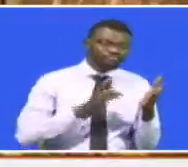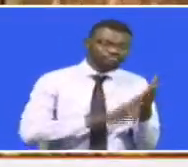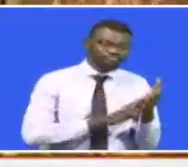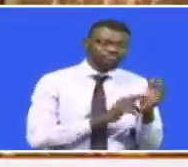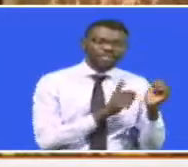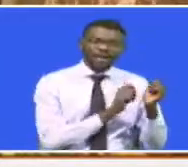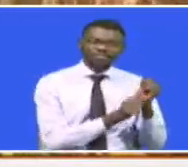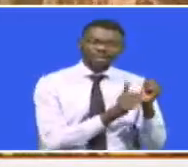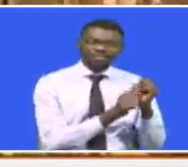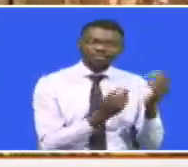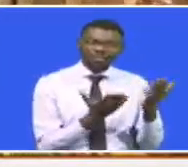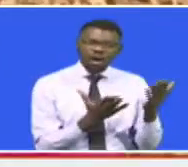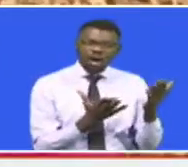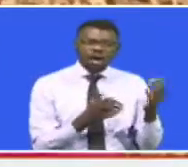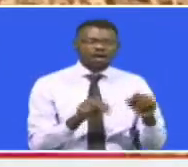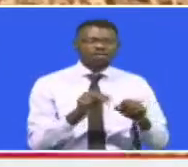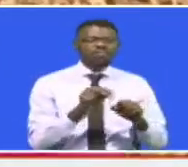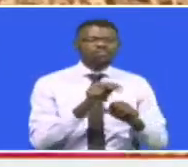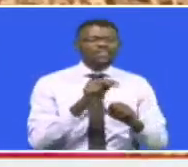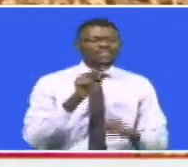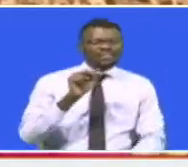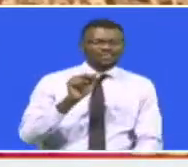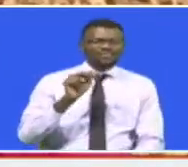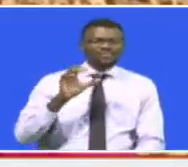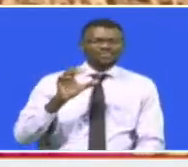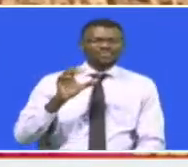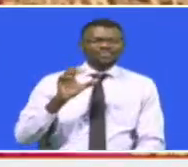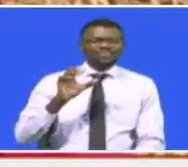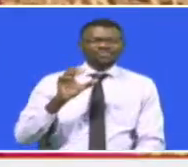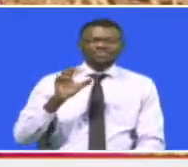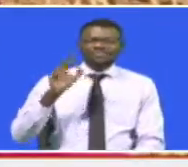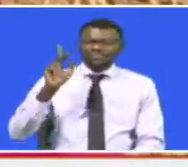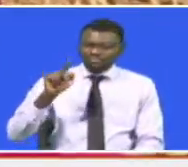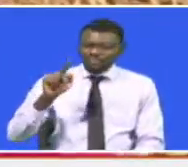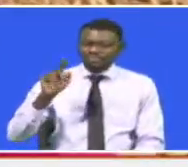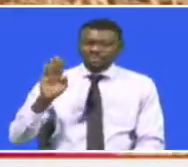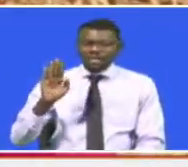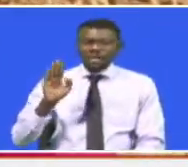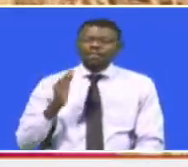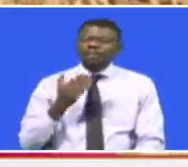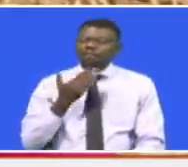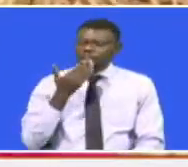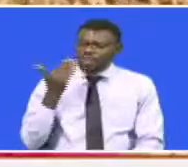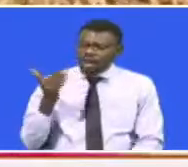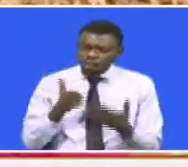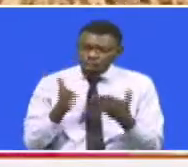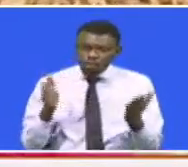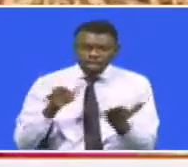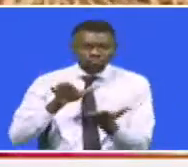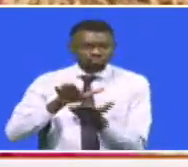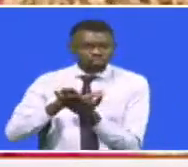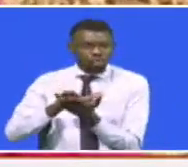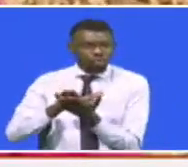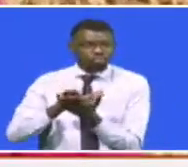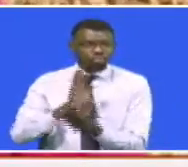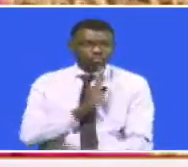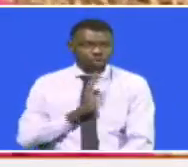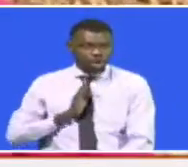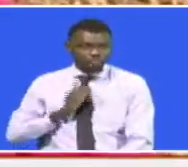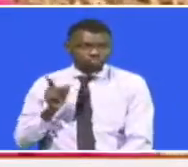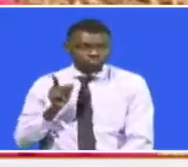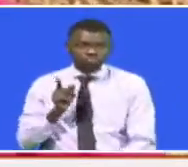and Produce Board. Wanunue mahindi, wafungue cereals, watunulia wakulima mahindi. Sababu vile mahindi